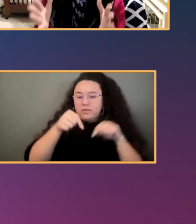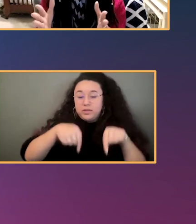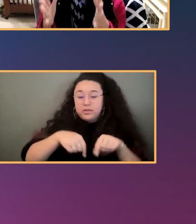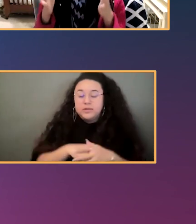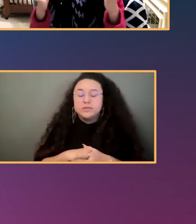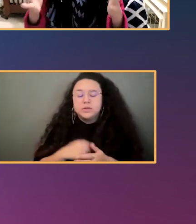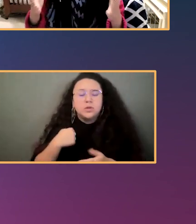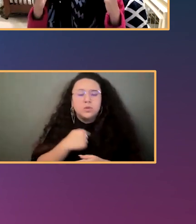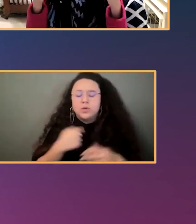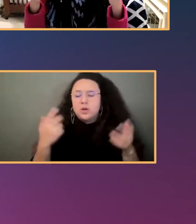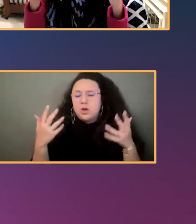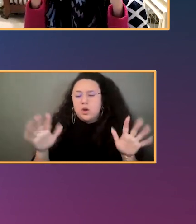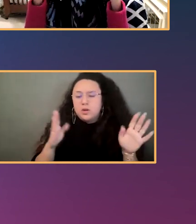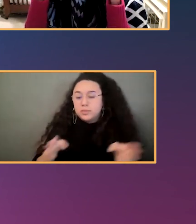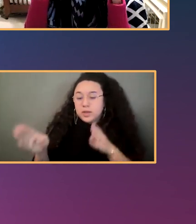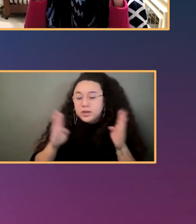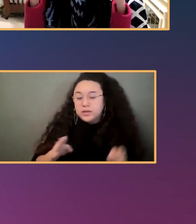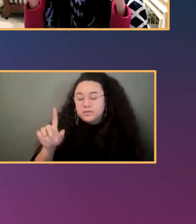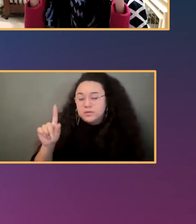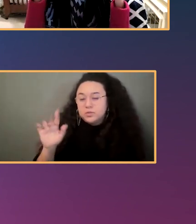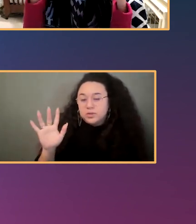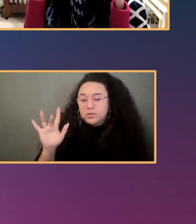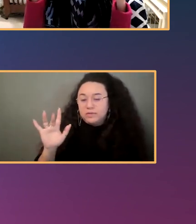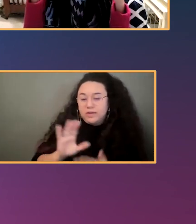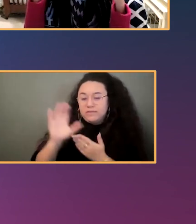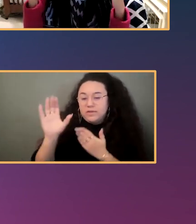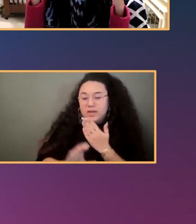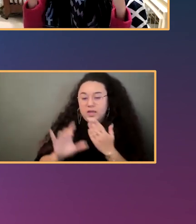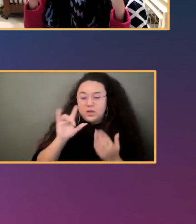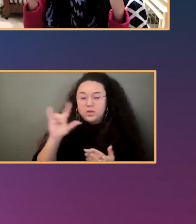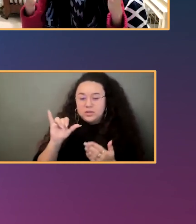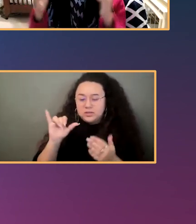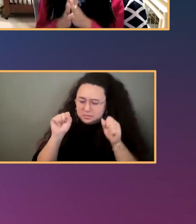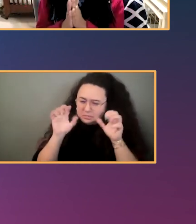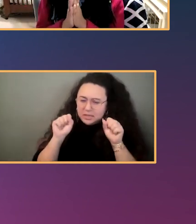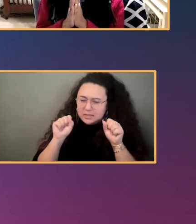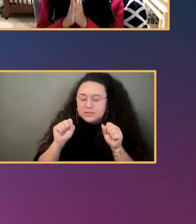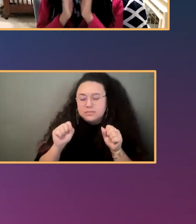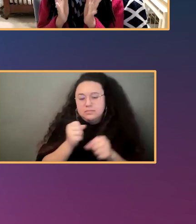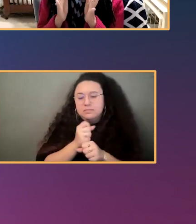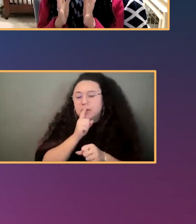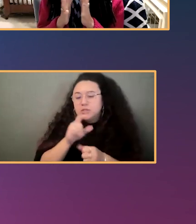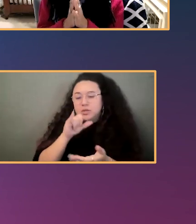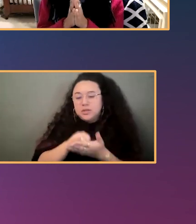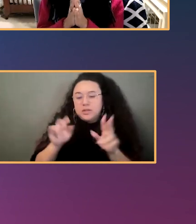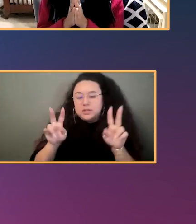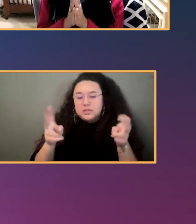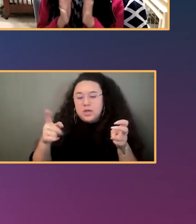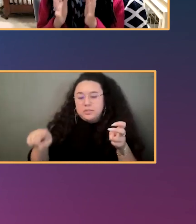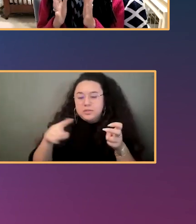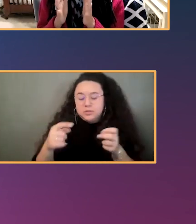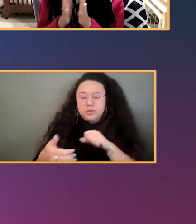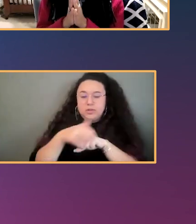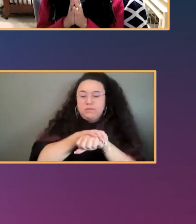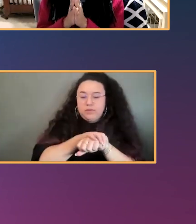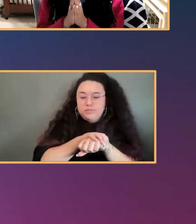are already planning for our 2025 calendar. It looks amazing, but we want to make sure the topics that you want to